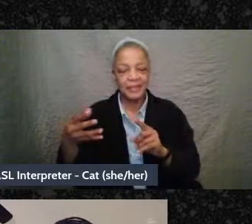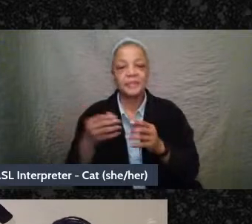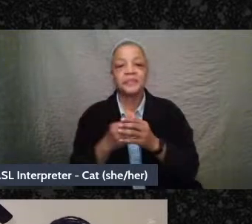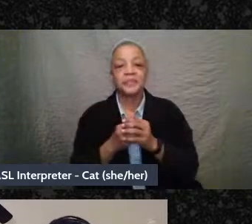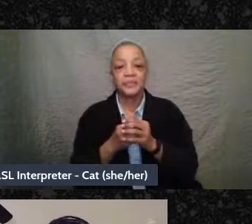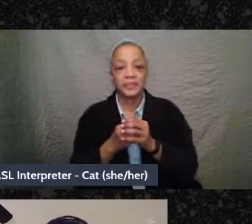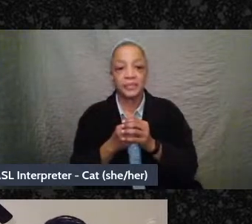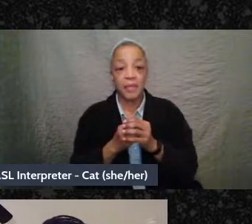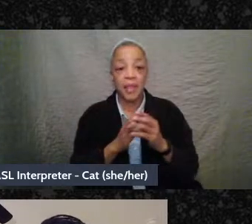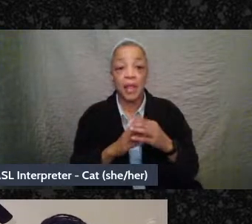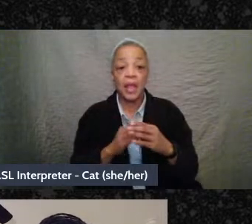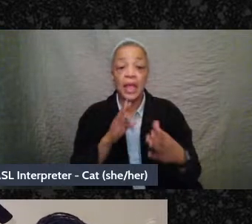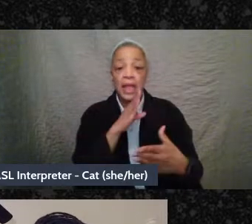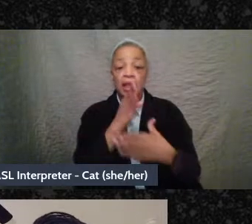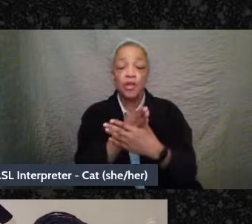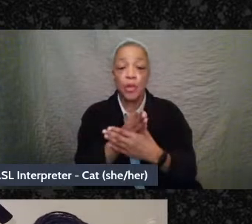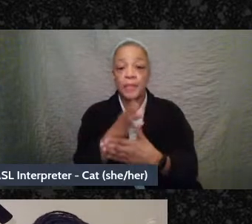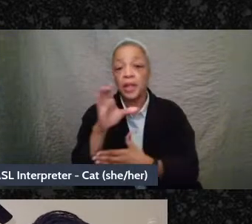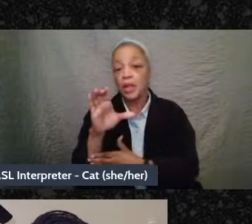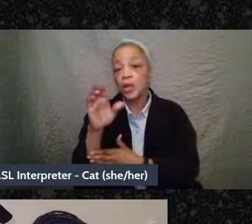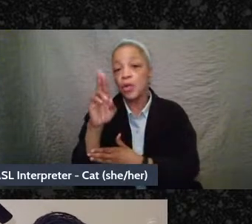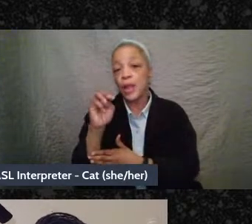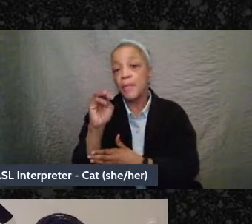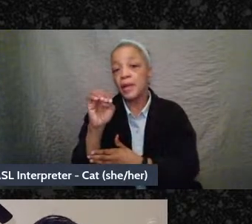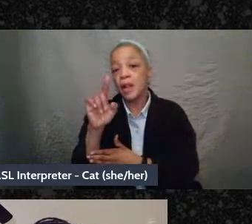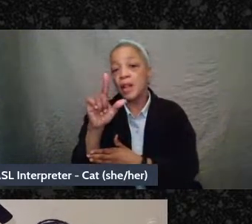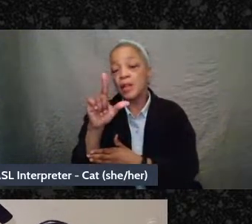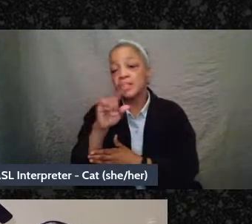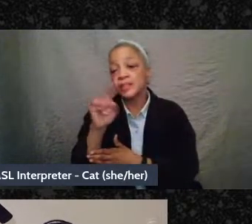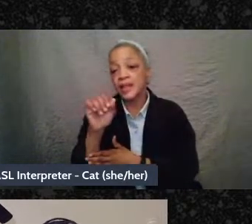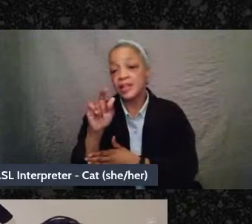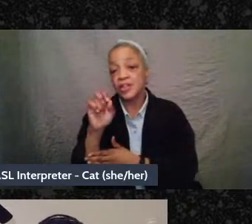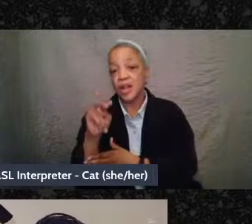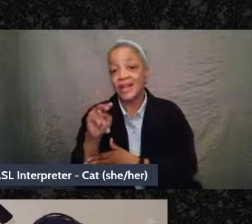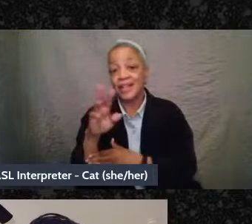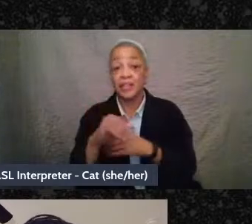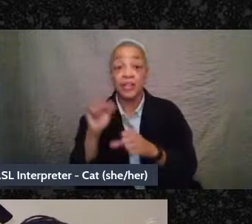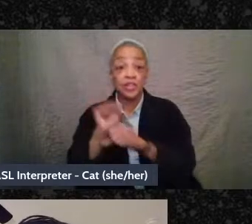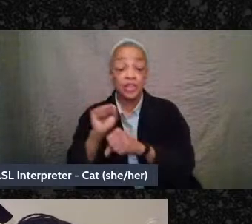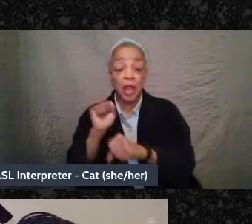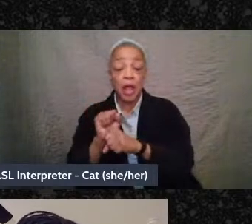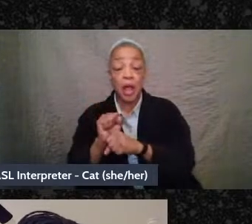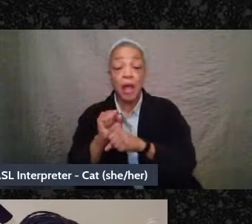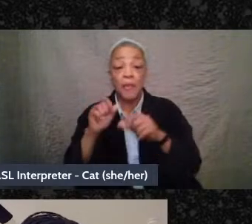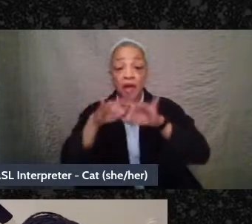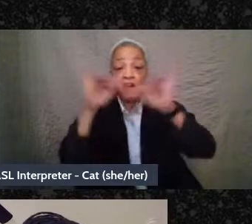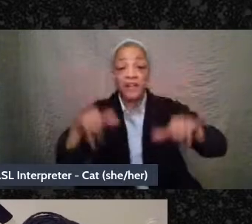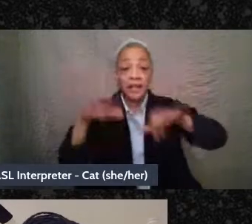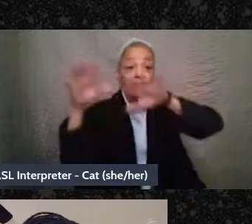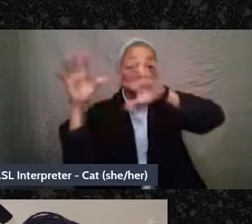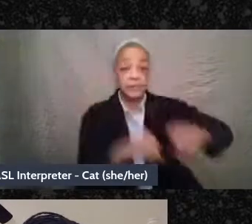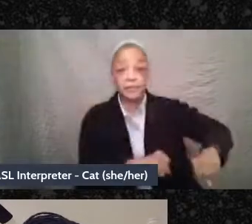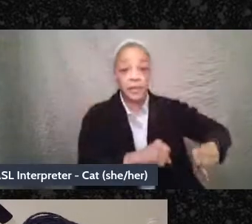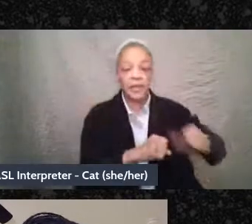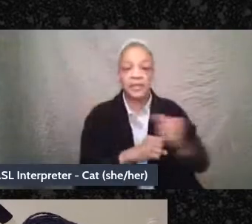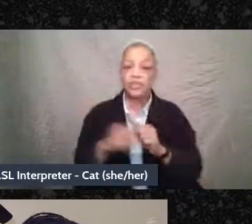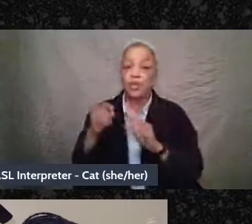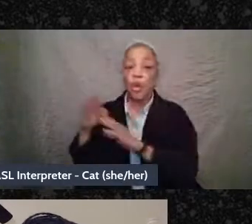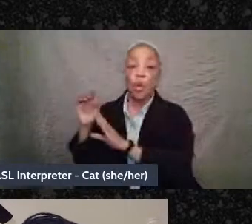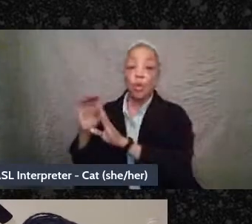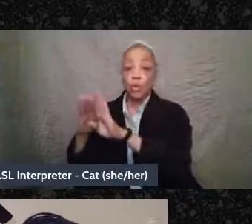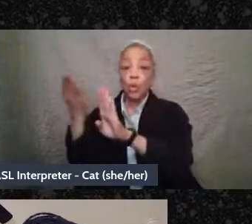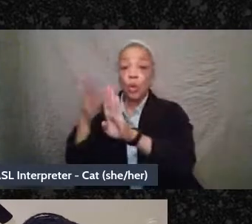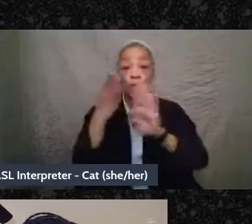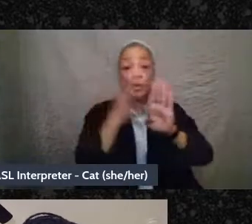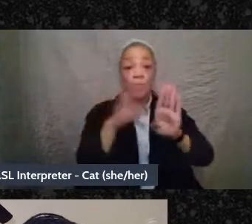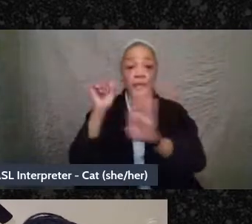Interrupting Criminalization co-sponsored is, you know, the job of an abolitionist is to knock on people's door and say, hi,